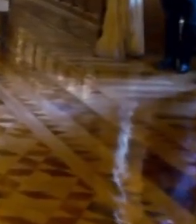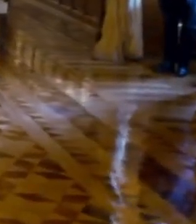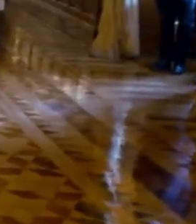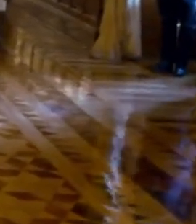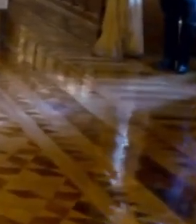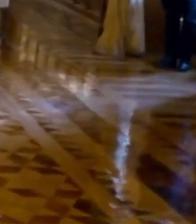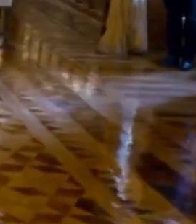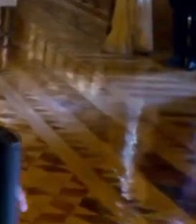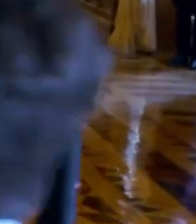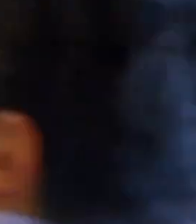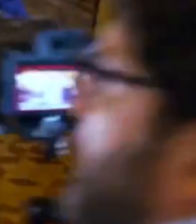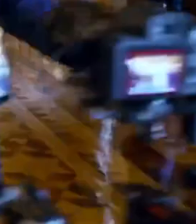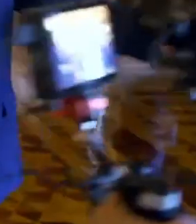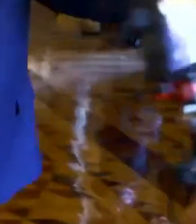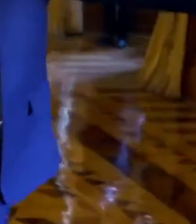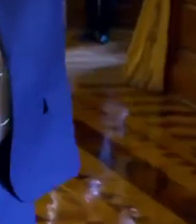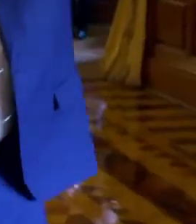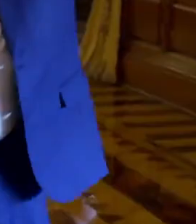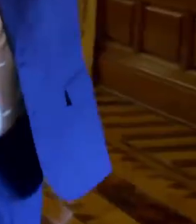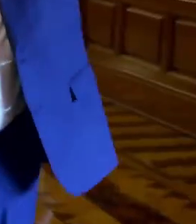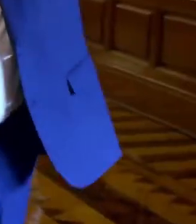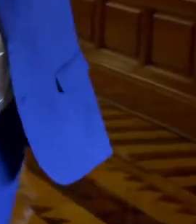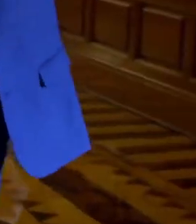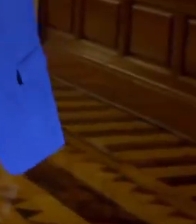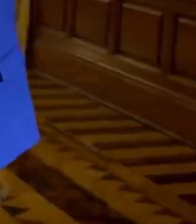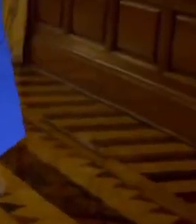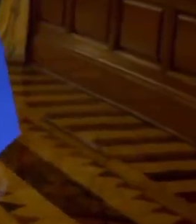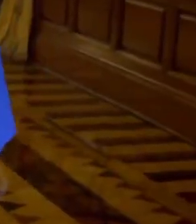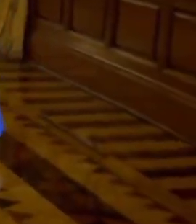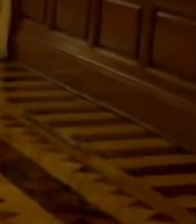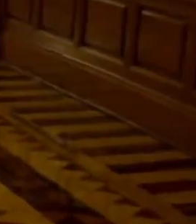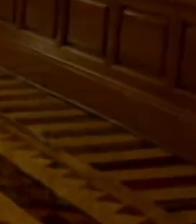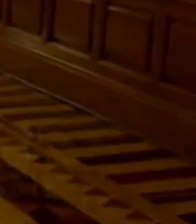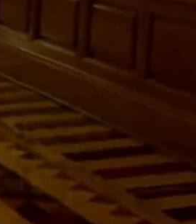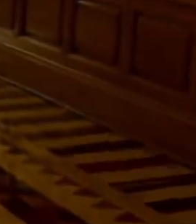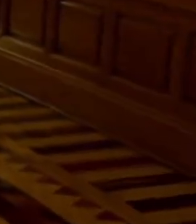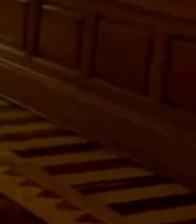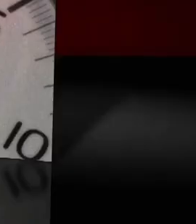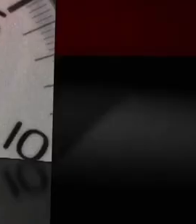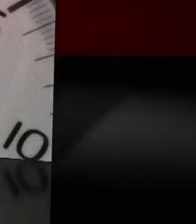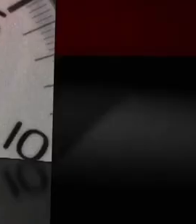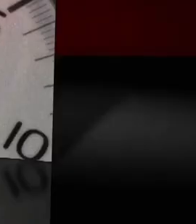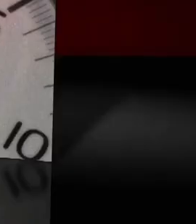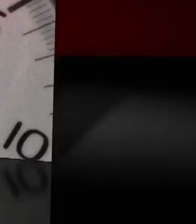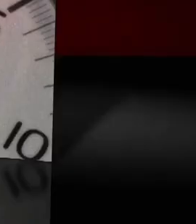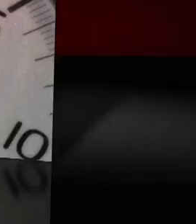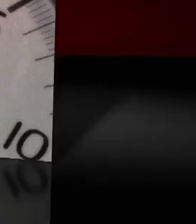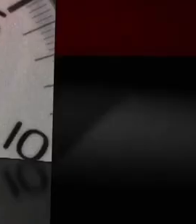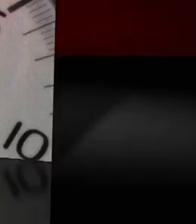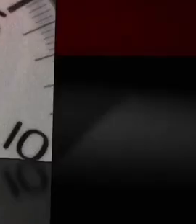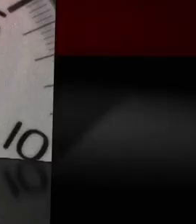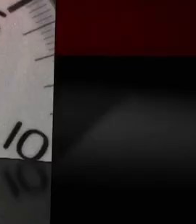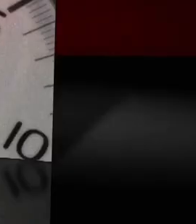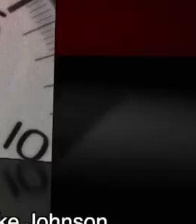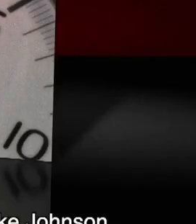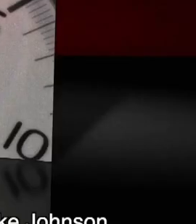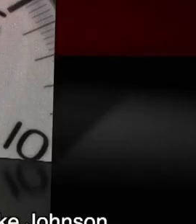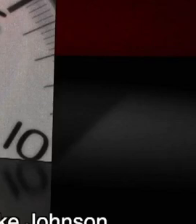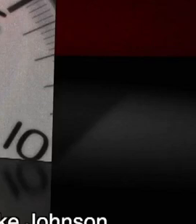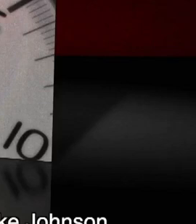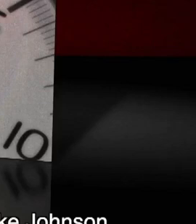Obrador for this week's 60 Minutes, we asked him about some of the times American politicians have invoked his country,